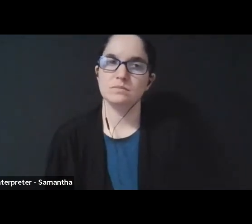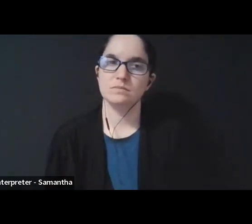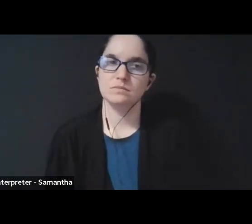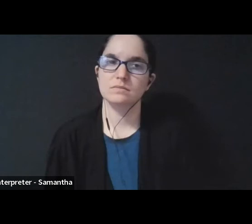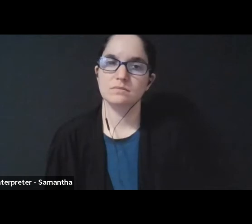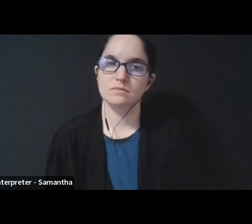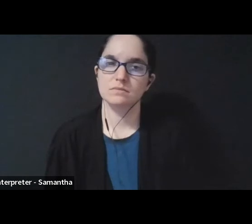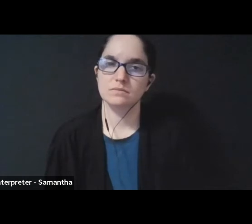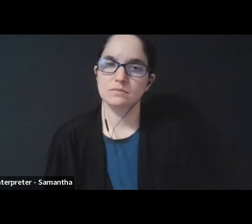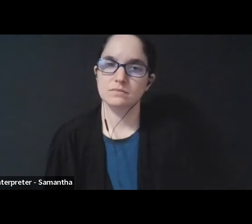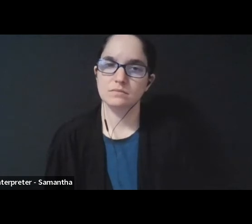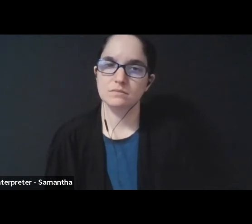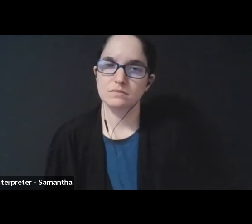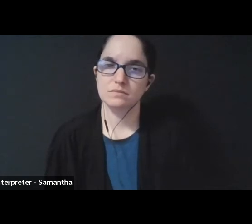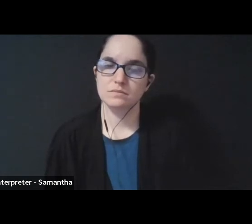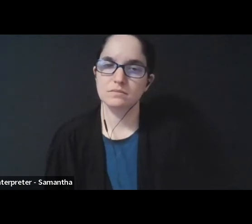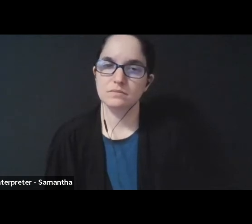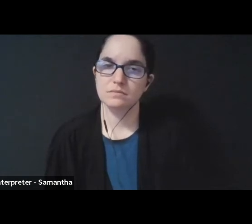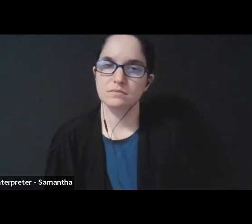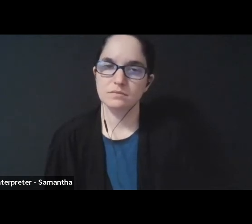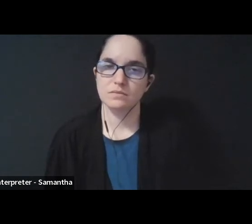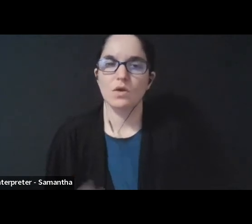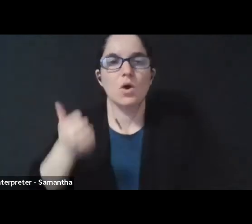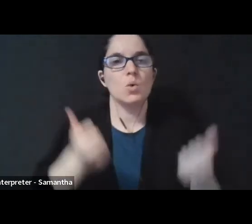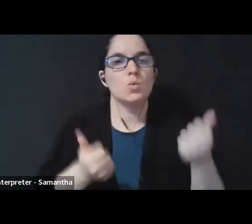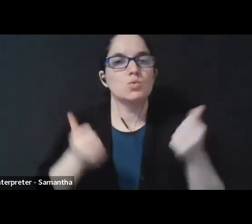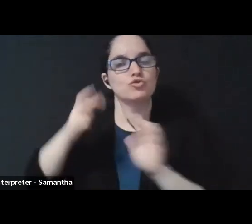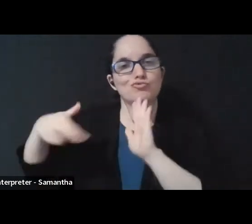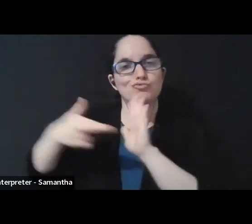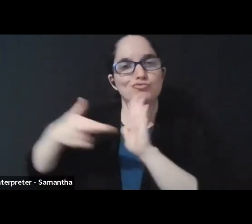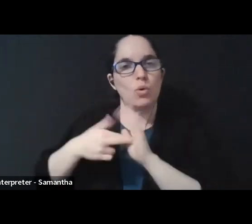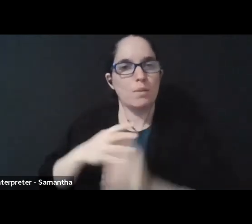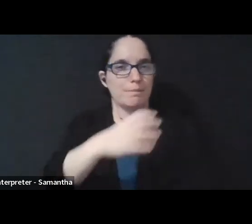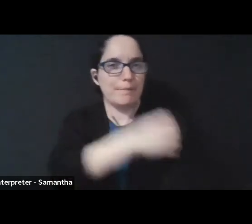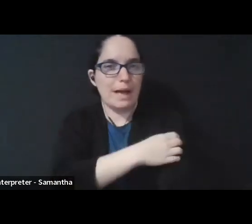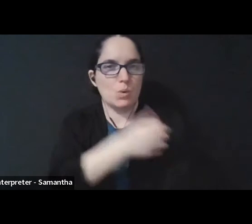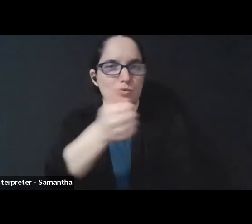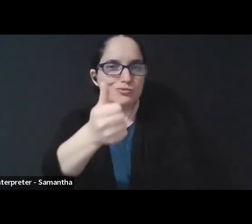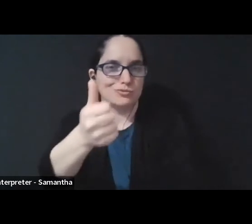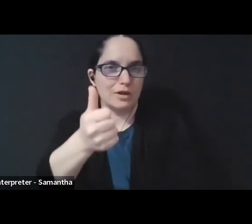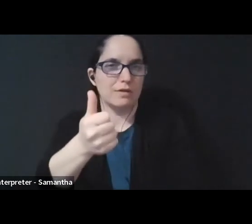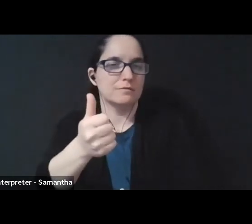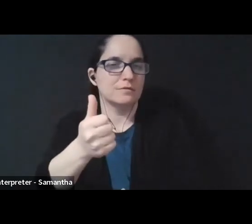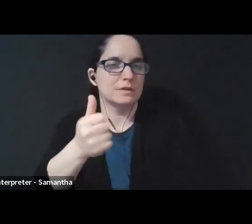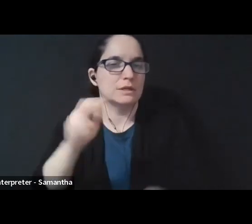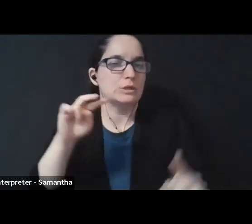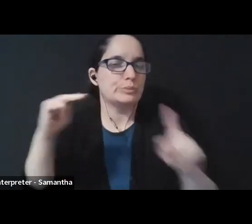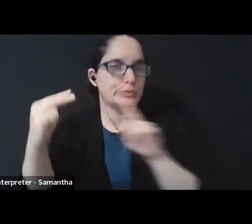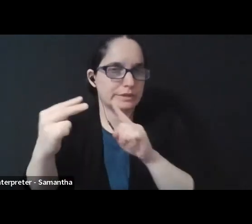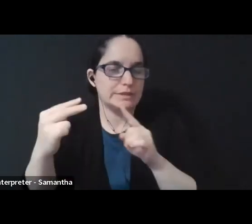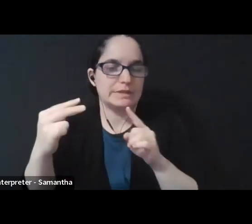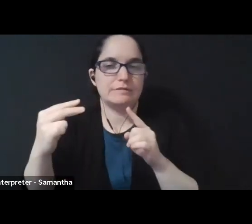You know, what positions of power do you see yourselves and your co-creators or collaborators in the community as